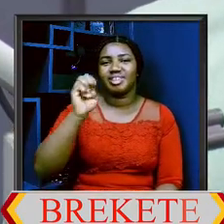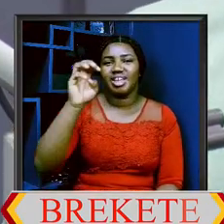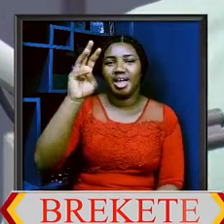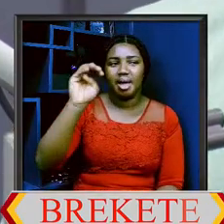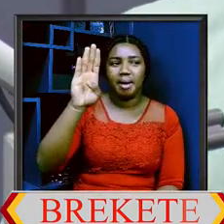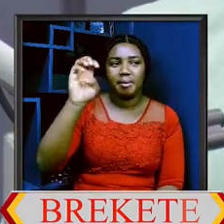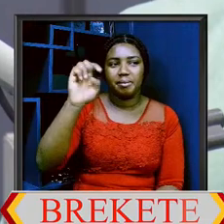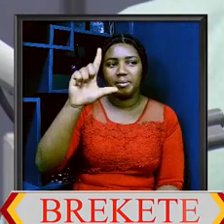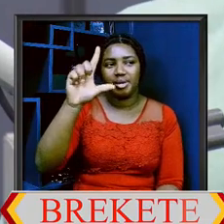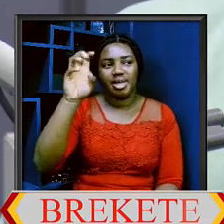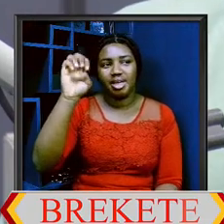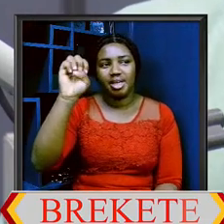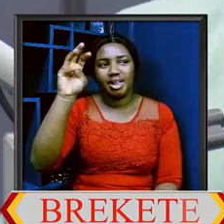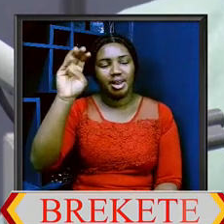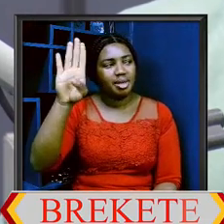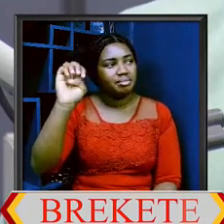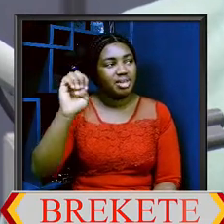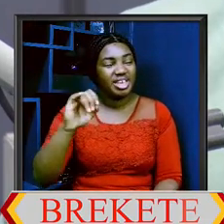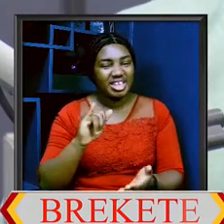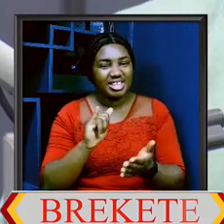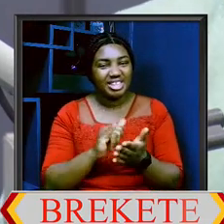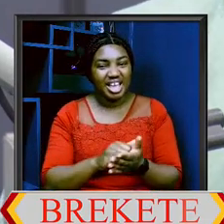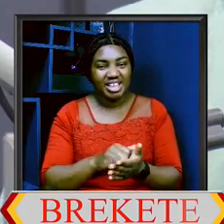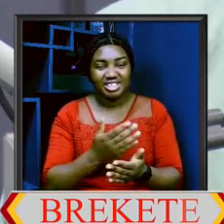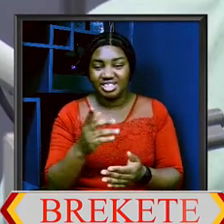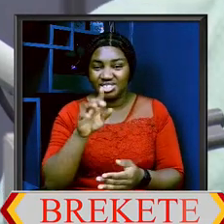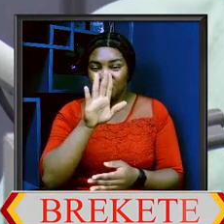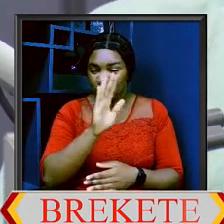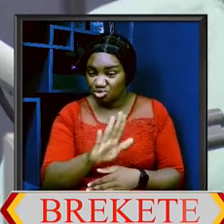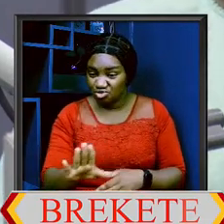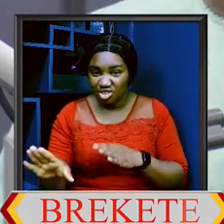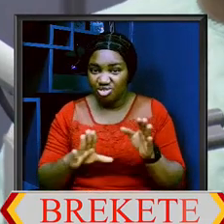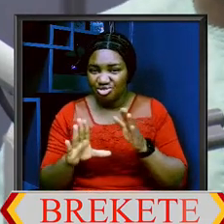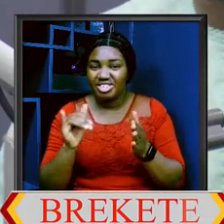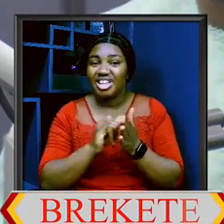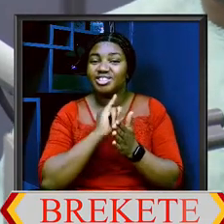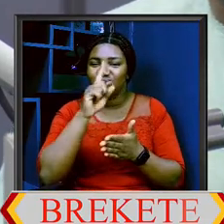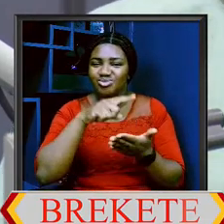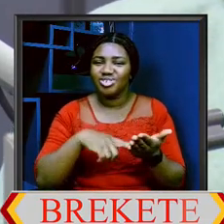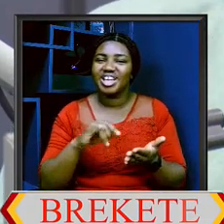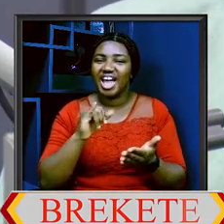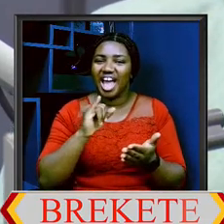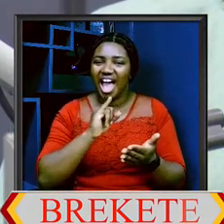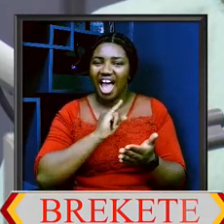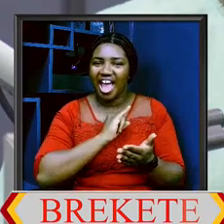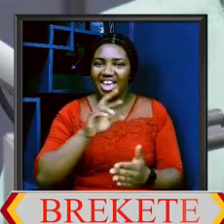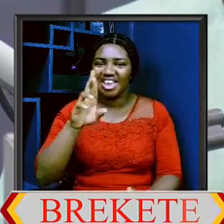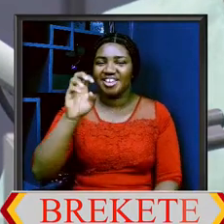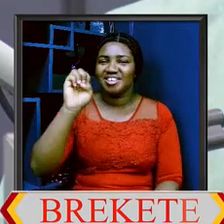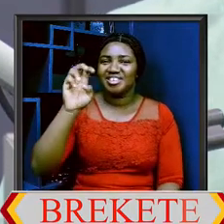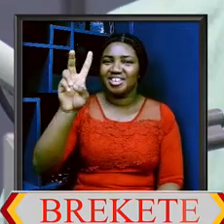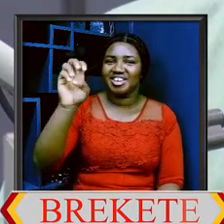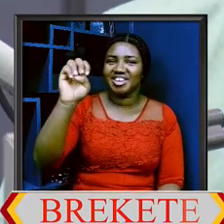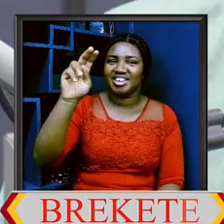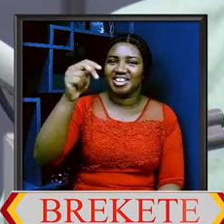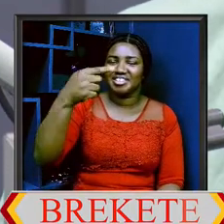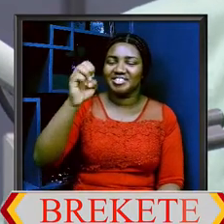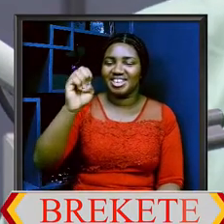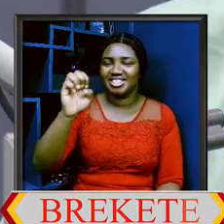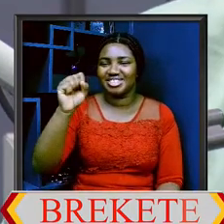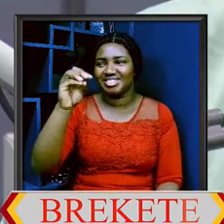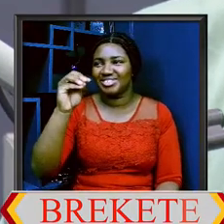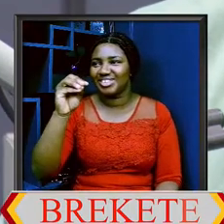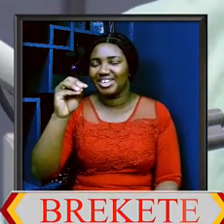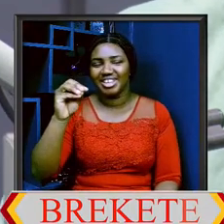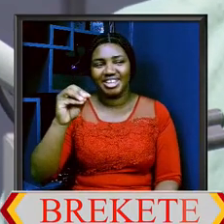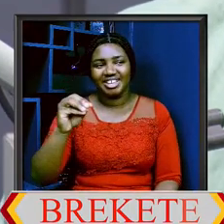R those that thing where your children do me now they Revenge sir now they Revenge sir